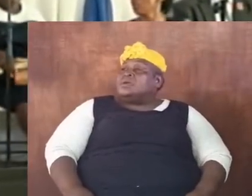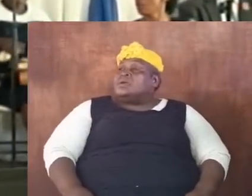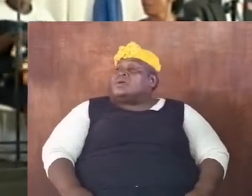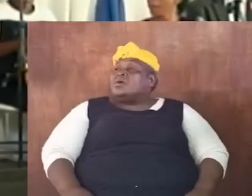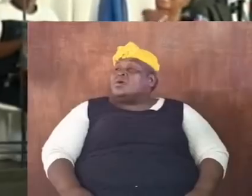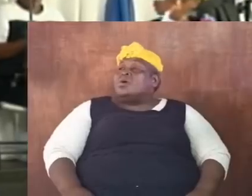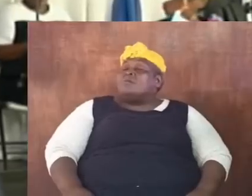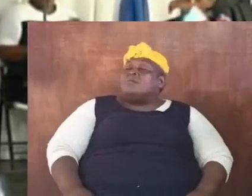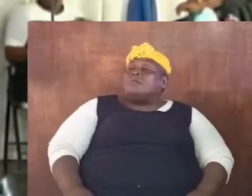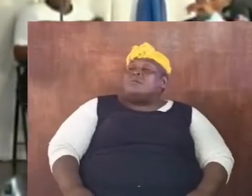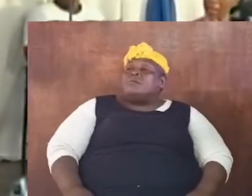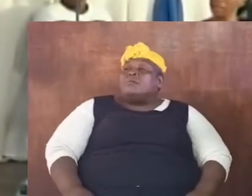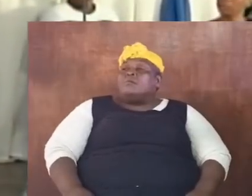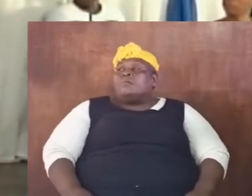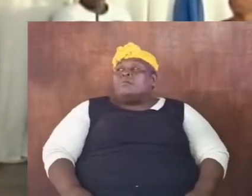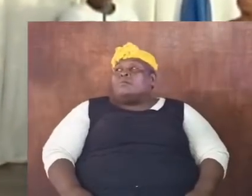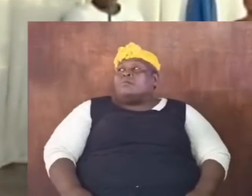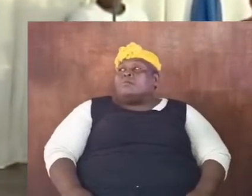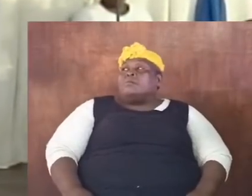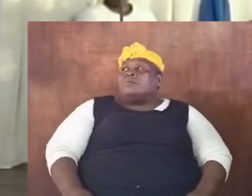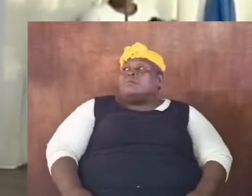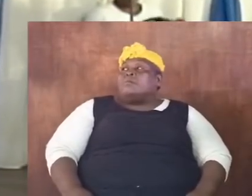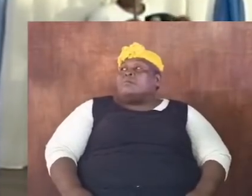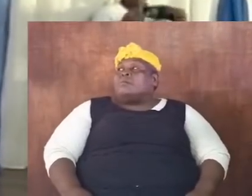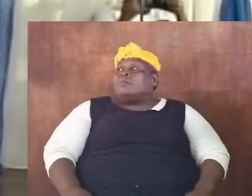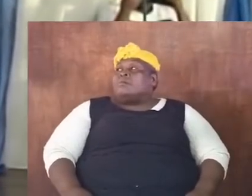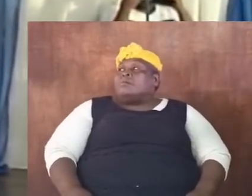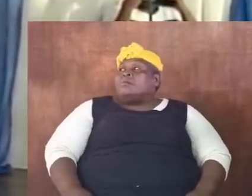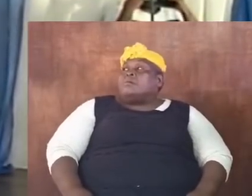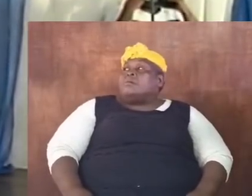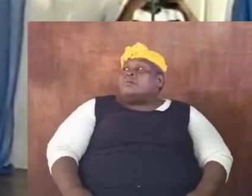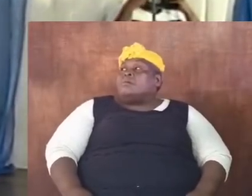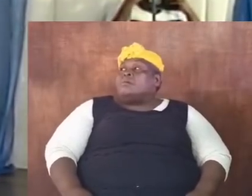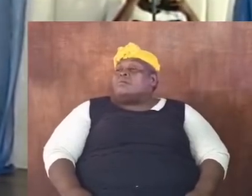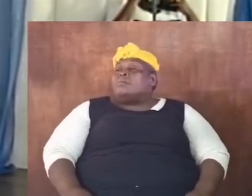this morning dressed for their funeral?